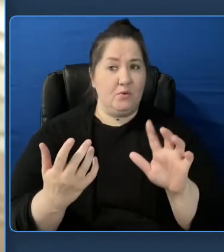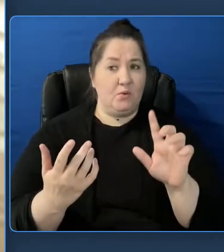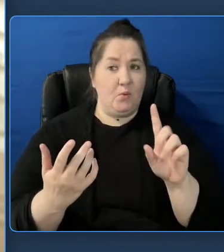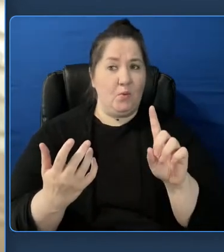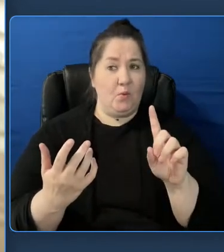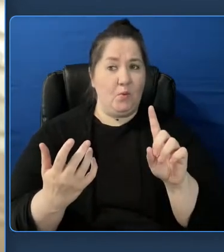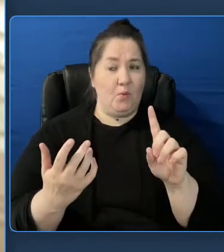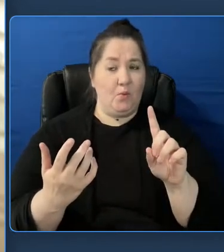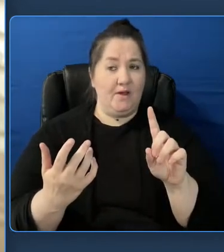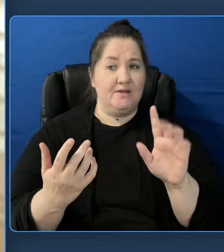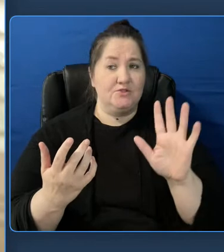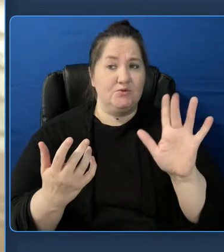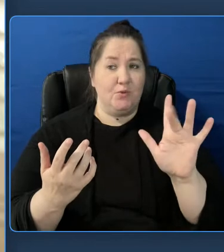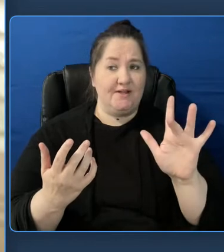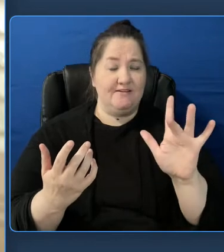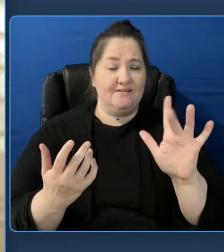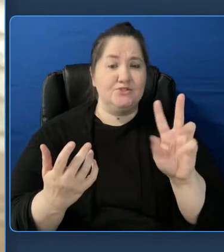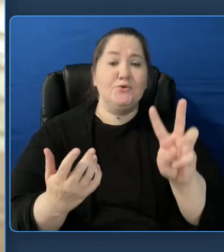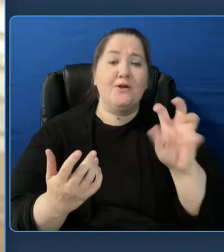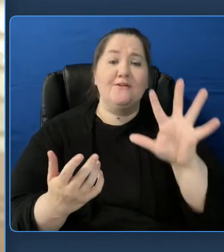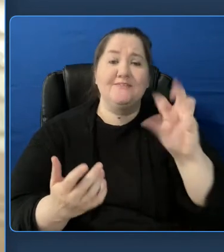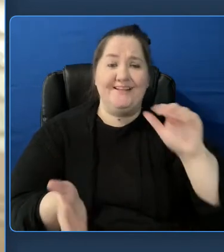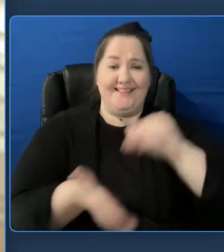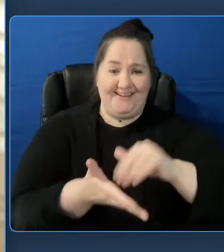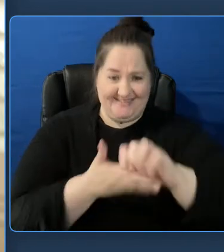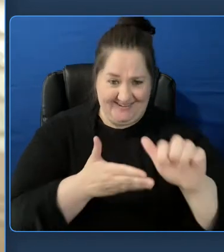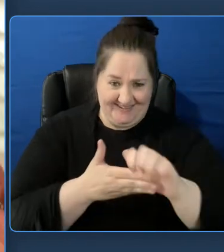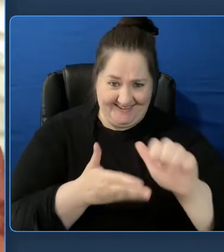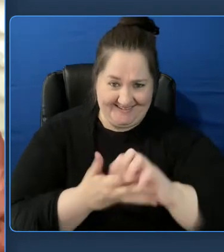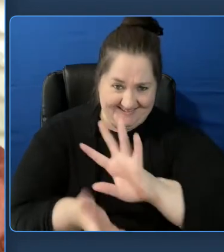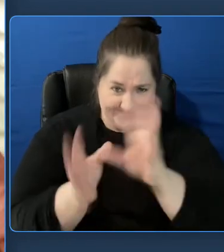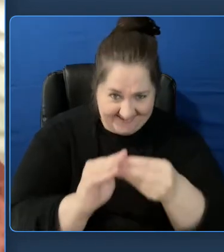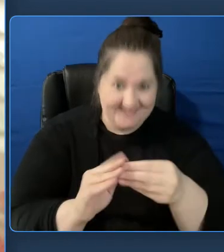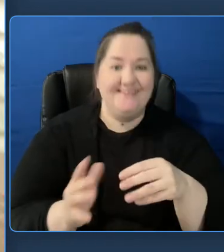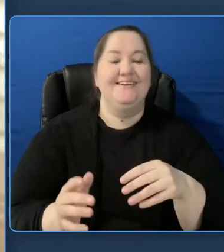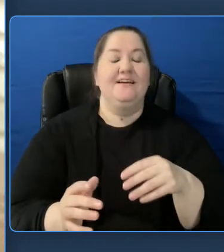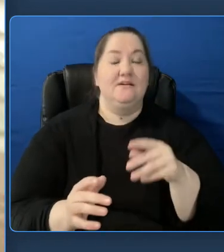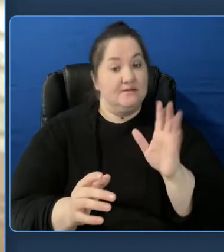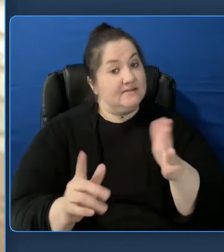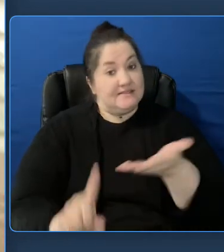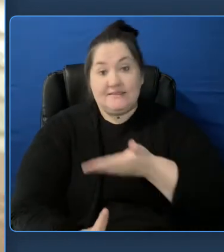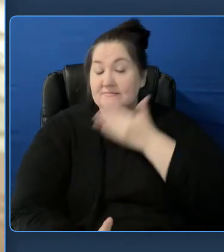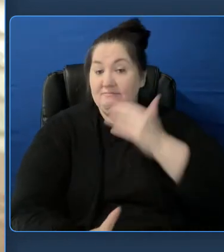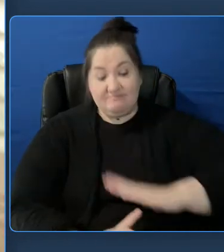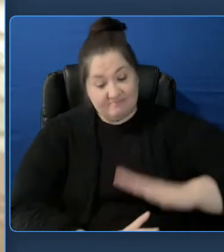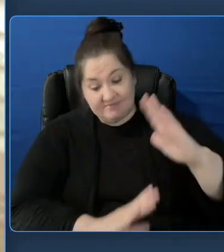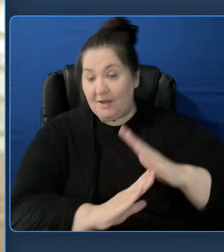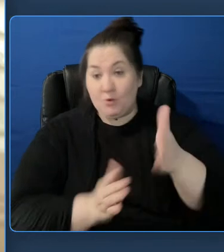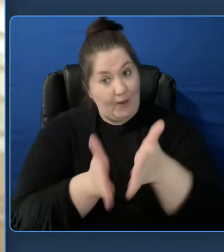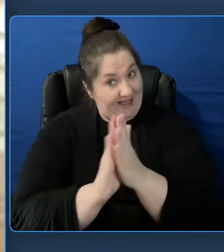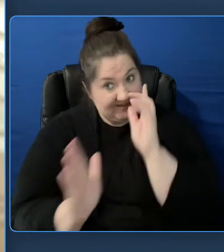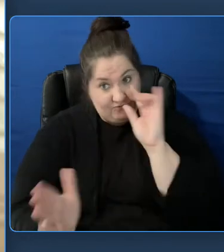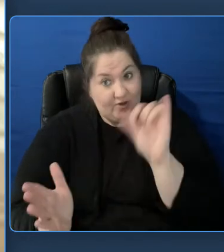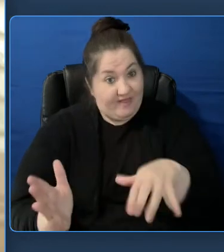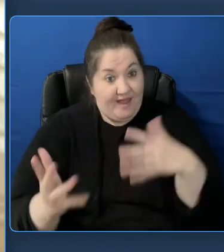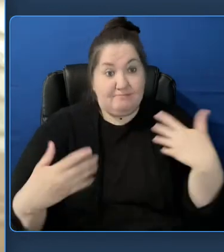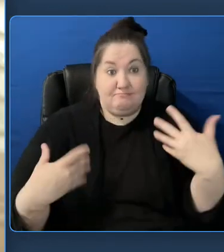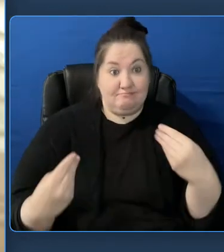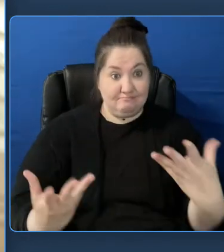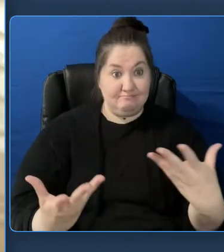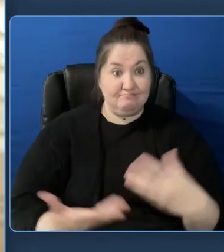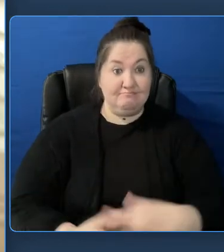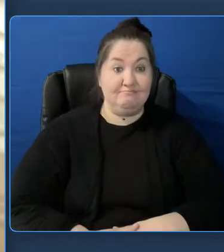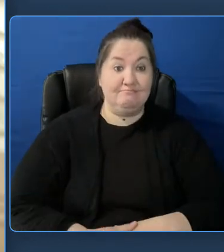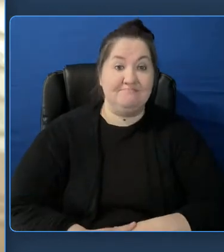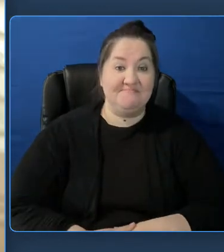million dollar rig. But it's it is the best because that's what you asked for.